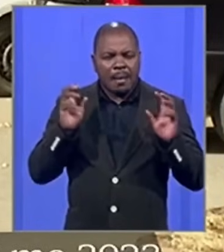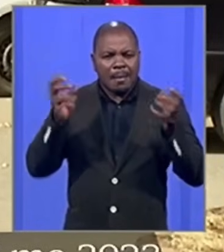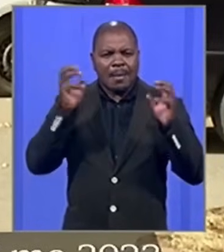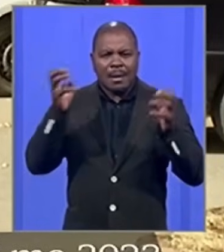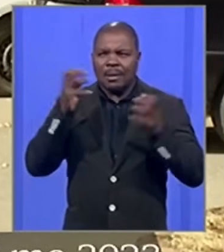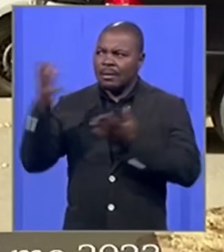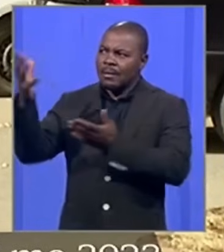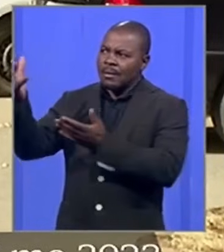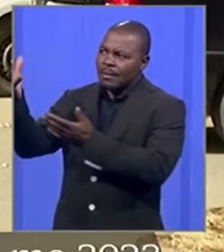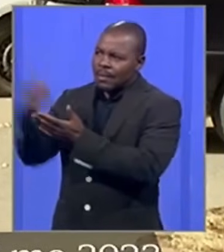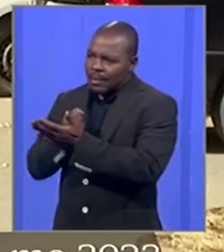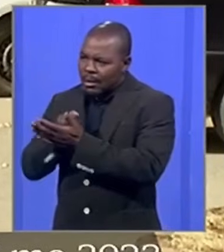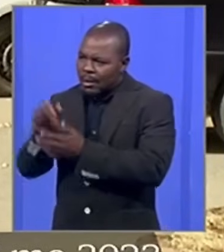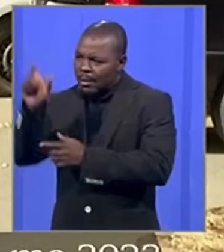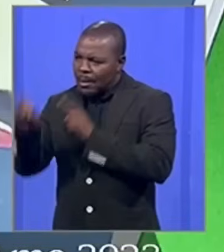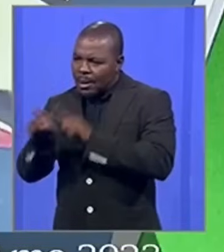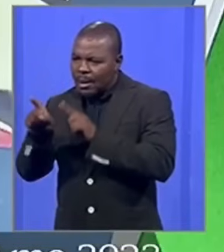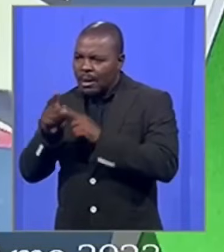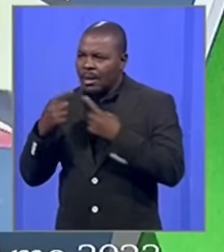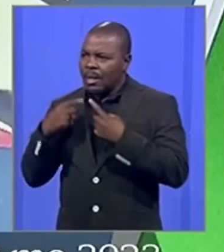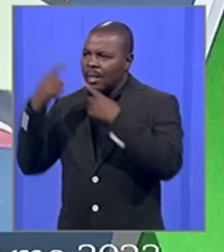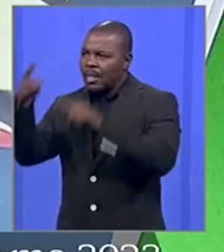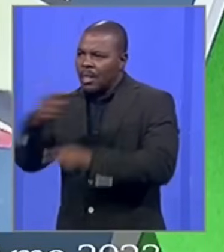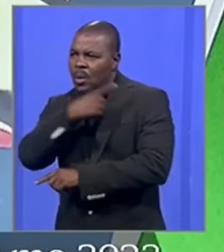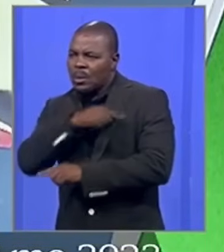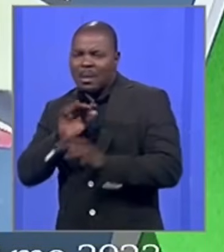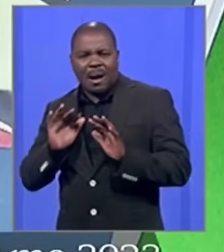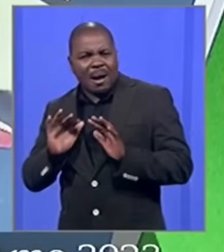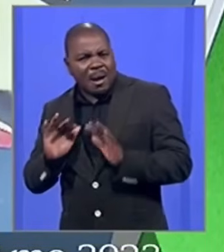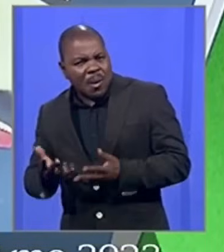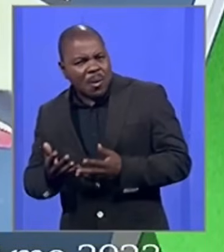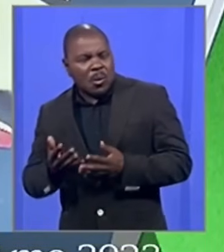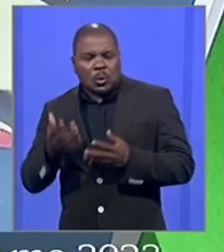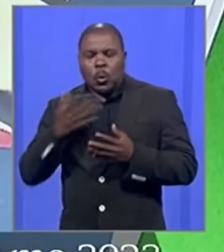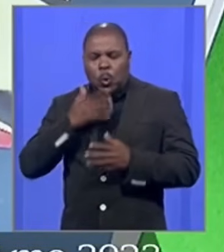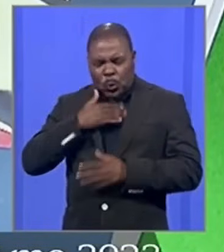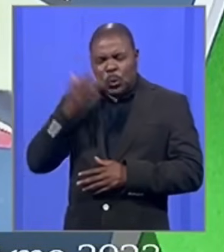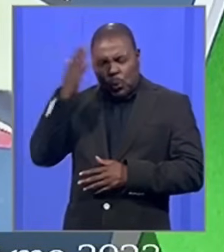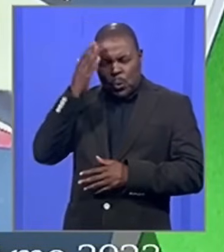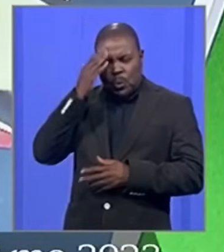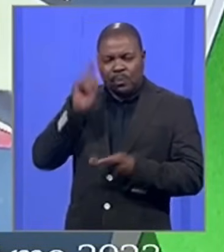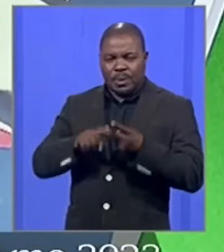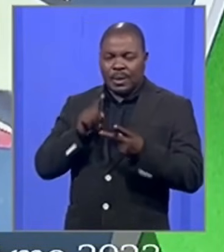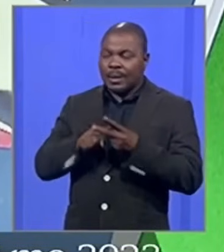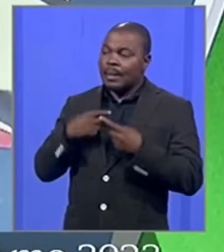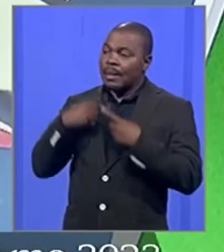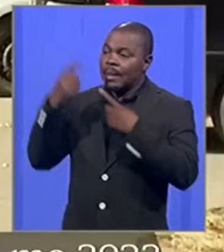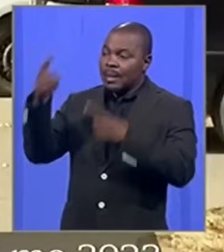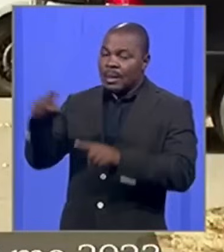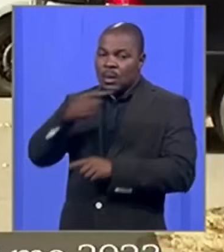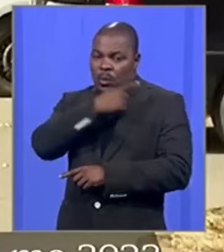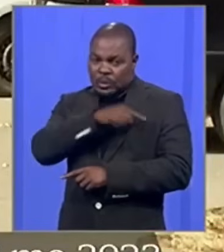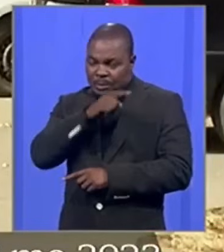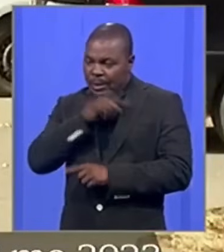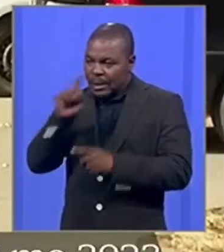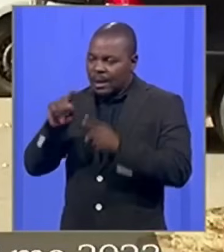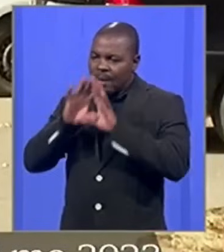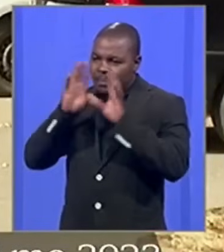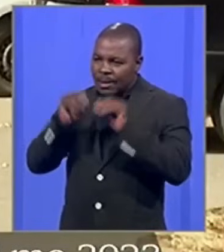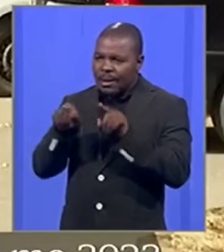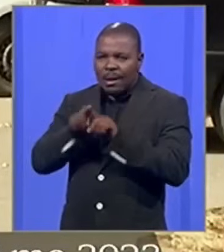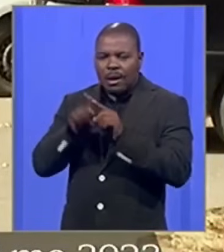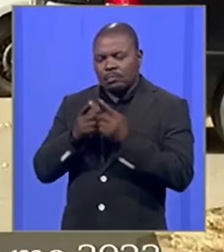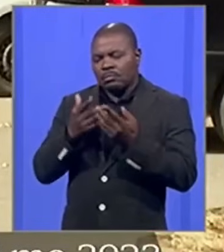jwang gore na o fitlile sepetlele jwang ke eng se entsweng sepetlele ha fihla ho latela tsohle tse tlamang di etswa ha motho a